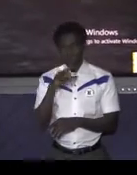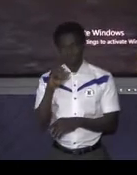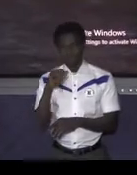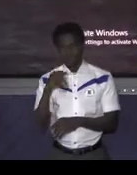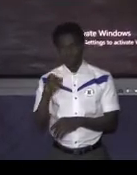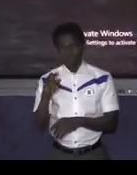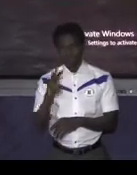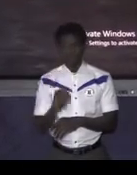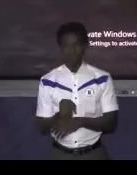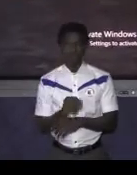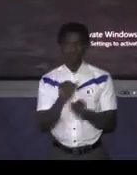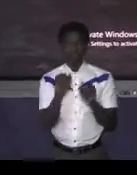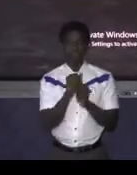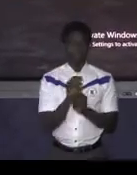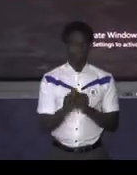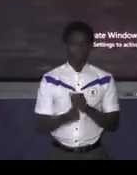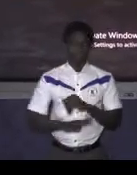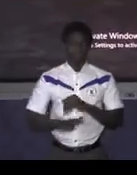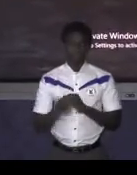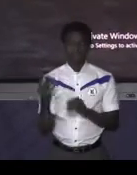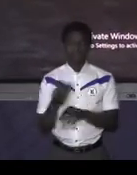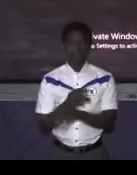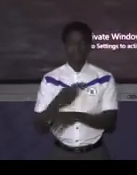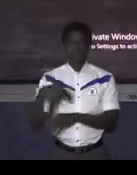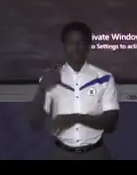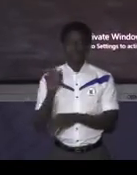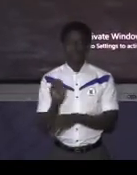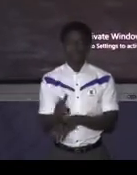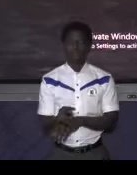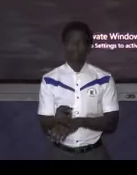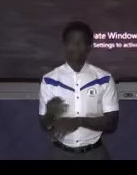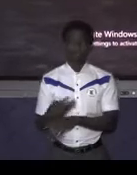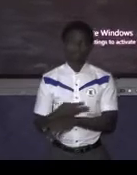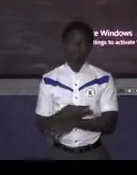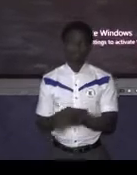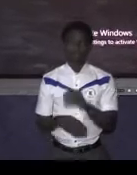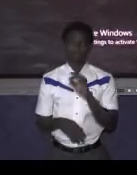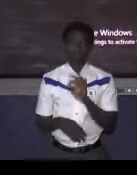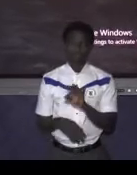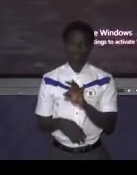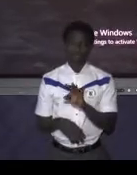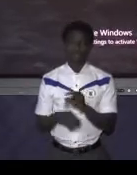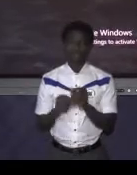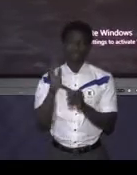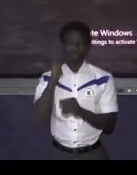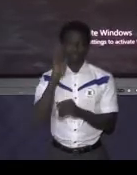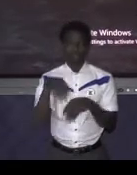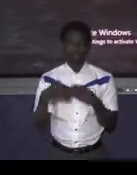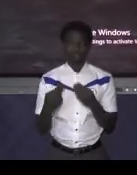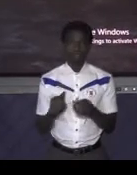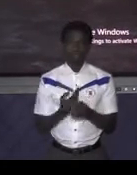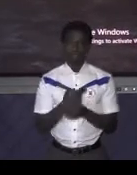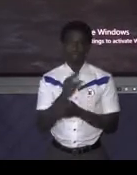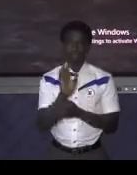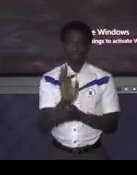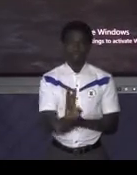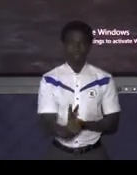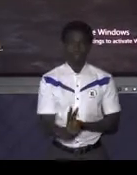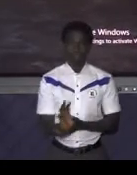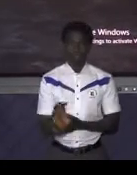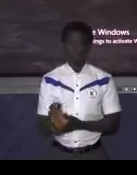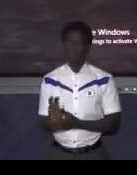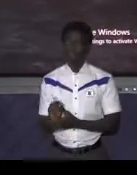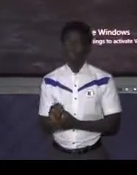is base times height. That is 12 times 8, and that should give us 96